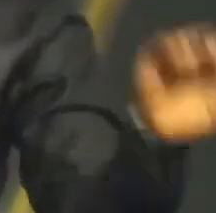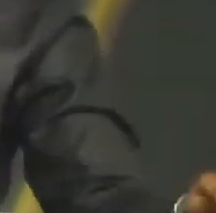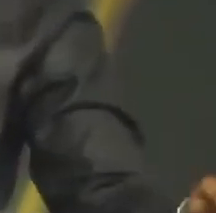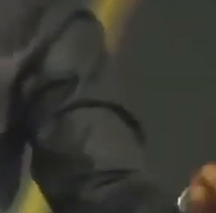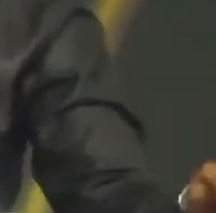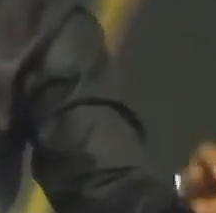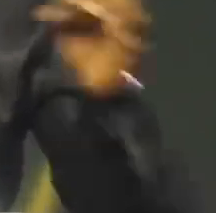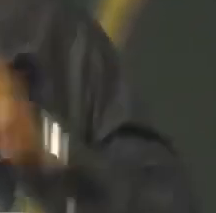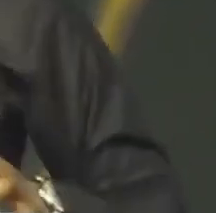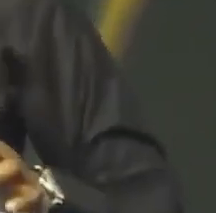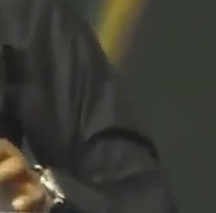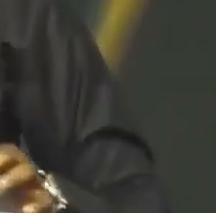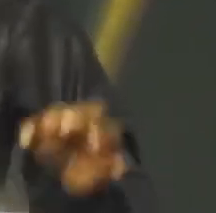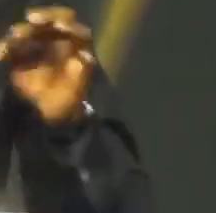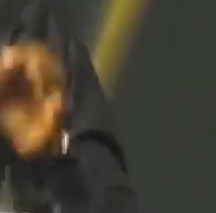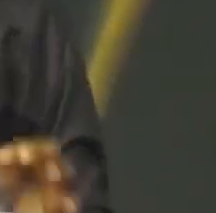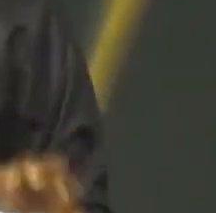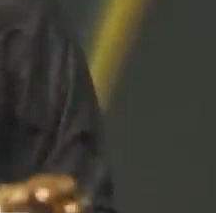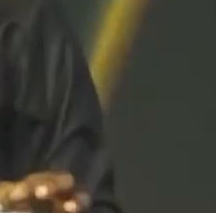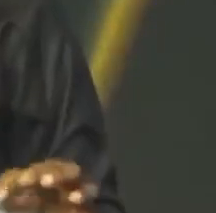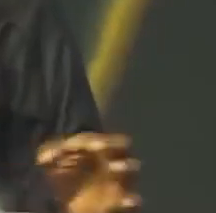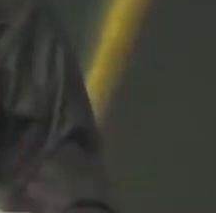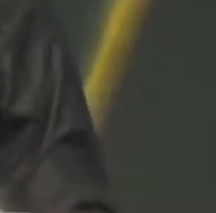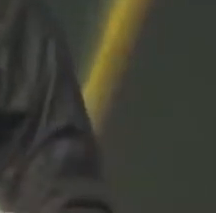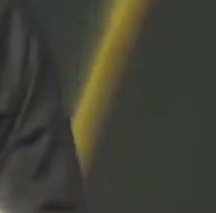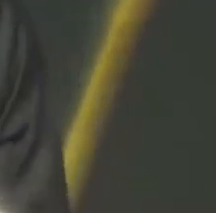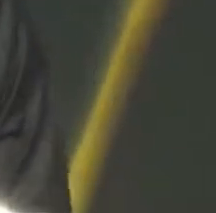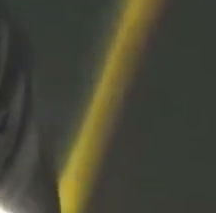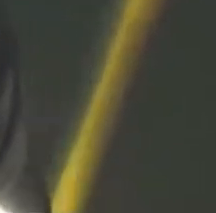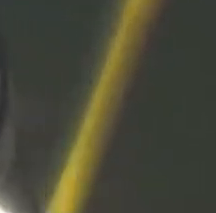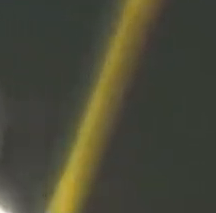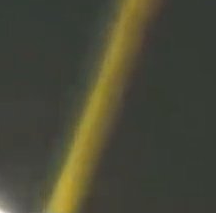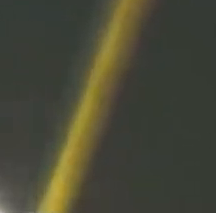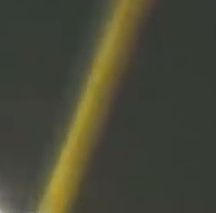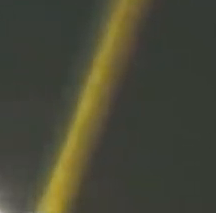accessible to man the will and the intent of God.